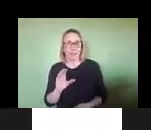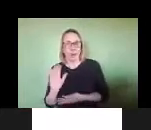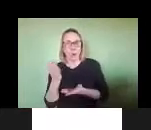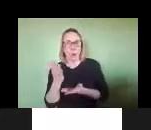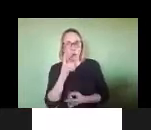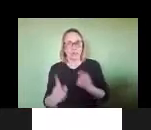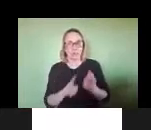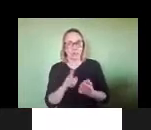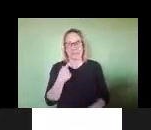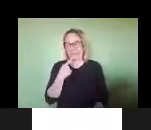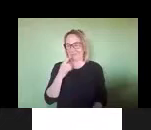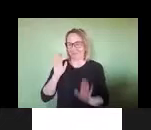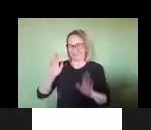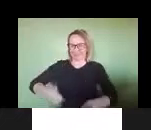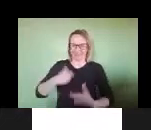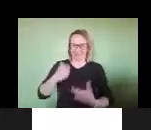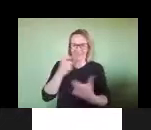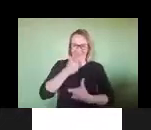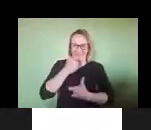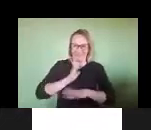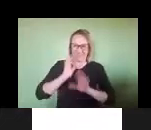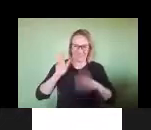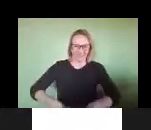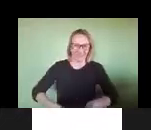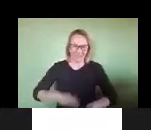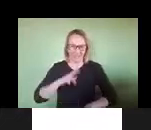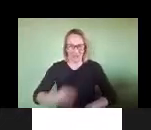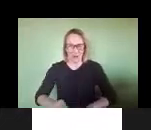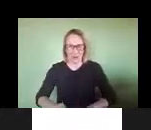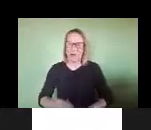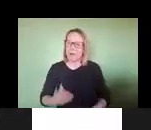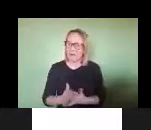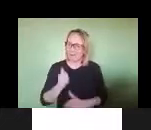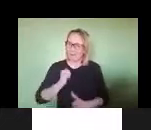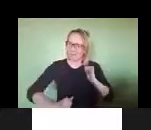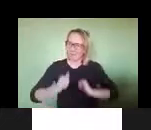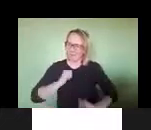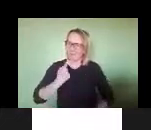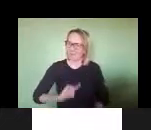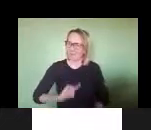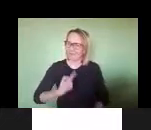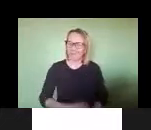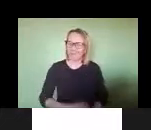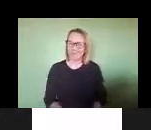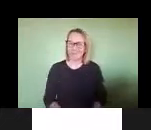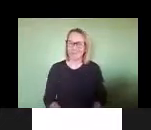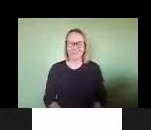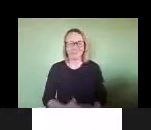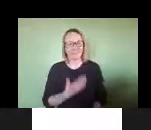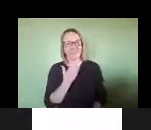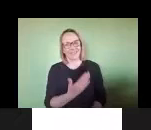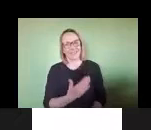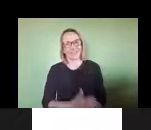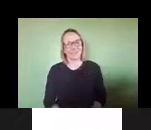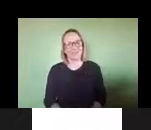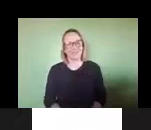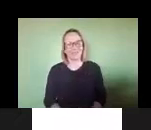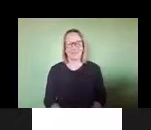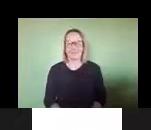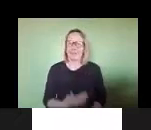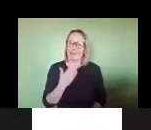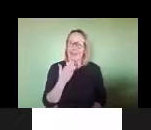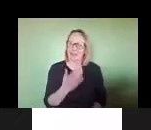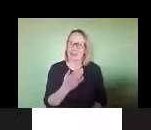that, I would just have laughed. But I'm chuffed with myself now. Thanks, guys. Thank you